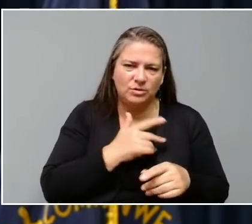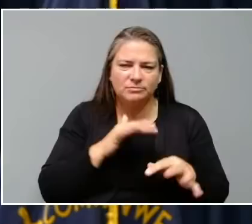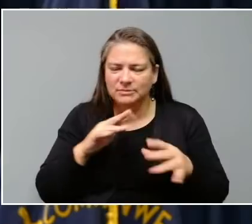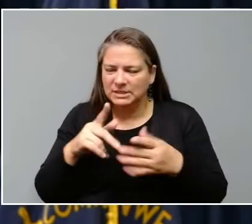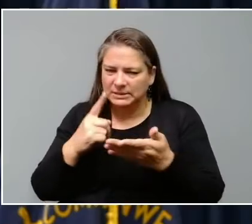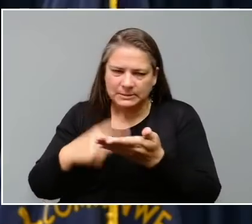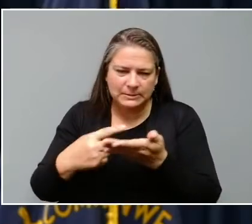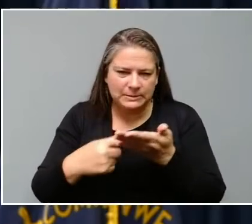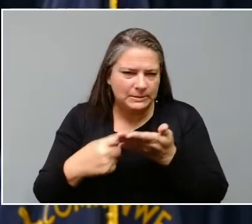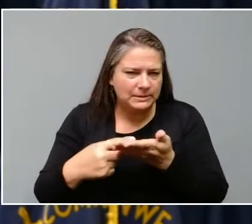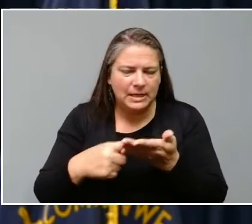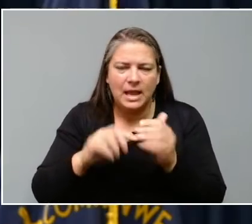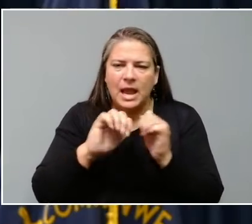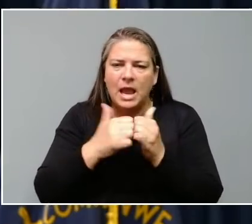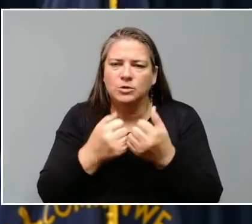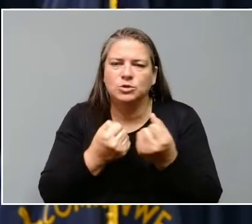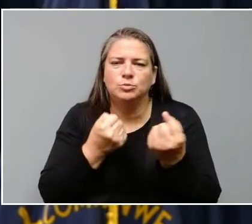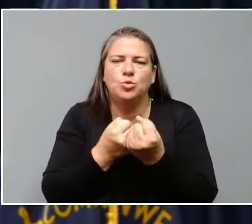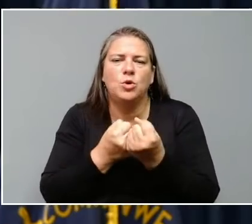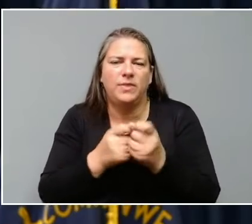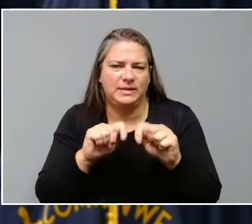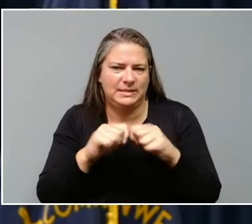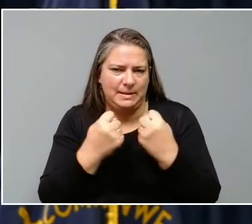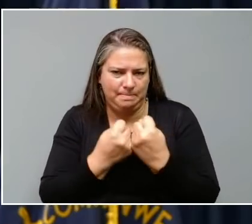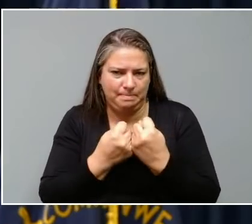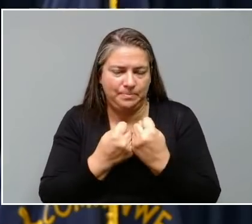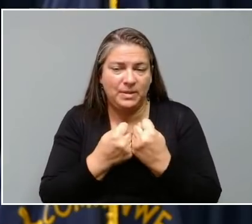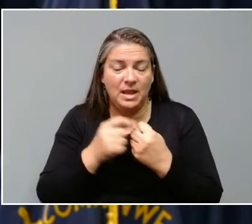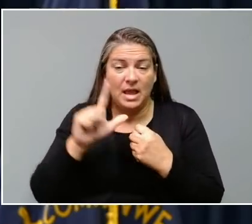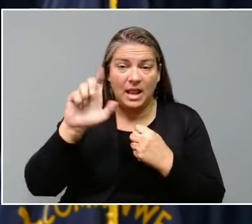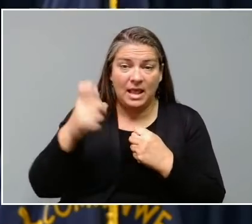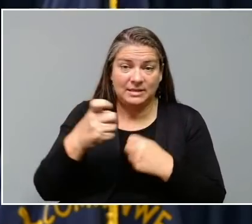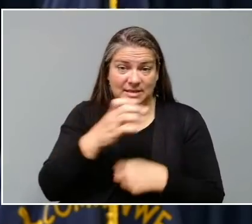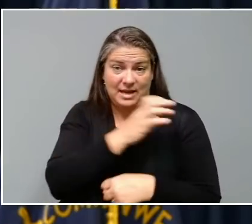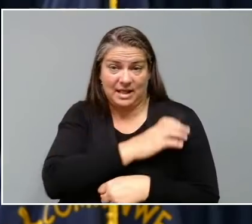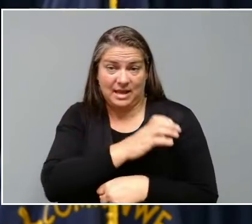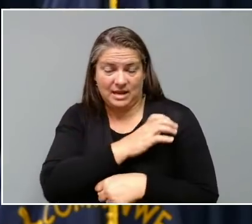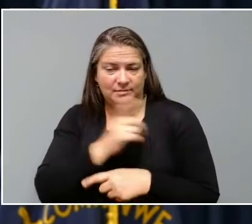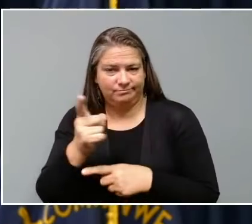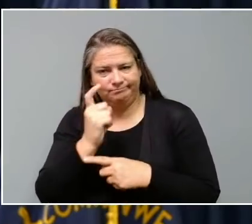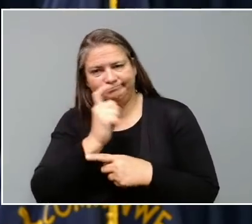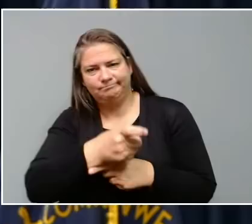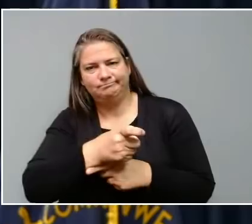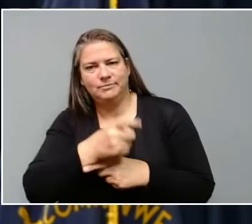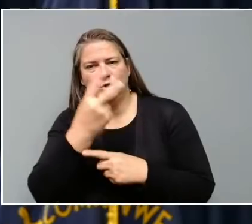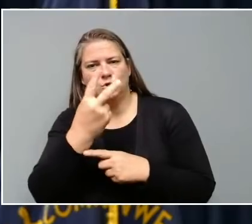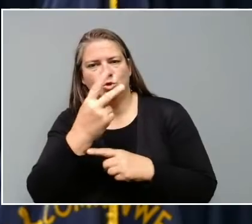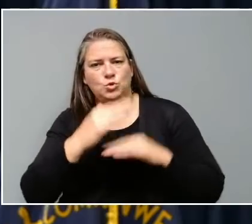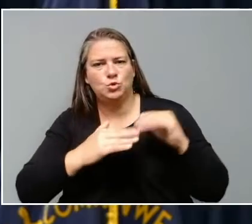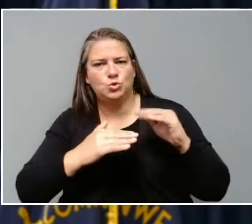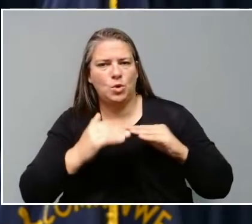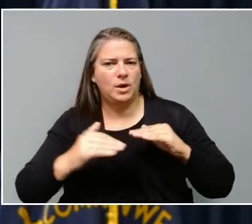support those teams. The Lexington Clinic has donated a 2-story building across from St. Joe's Main,